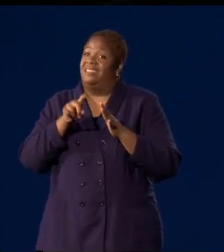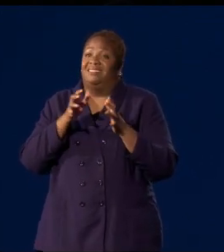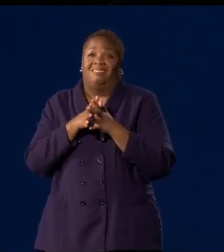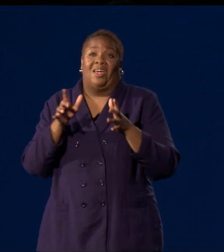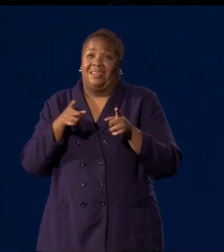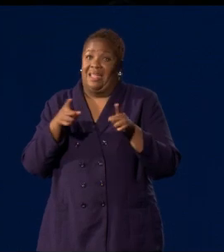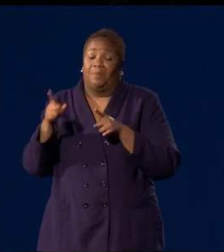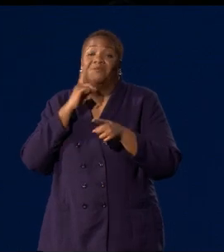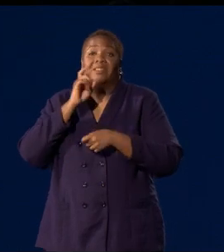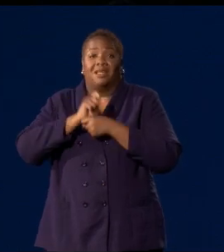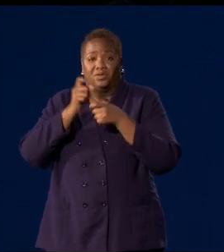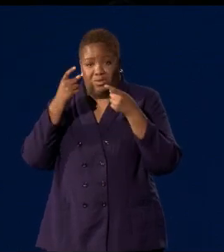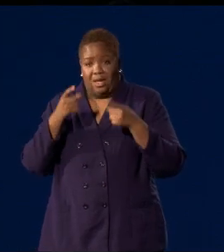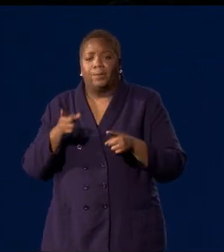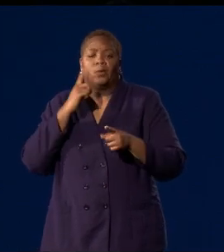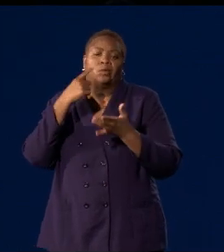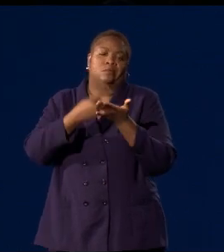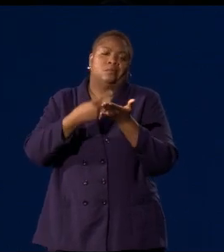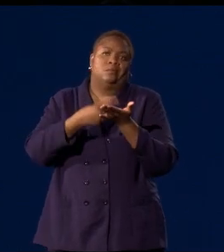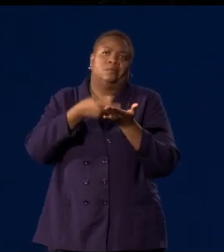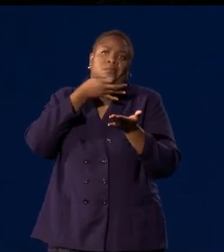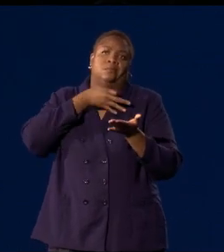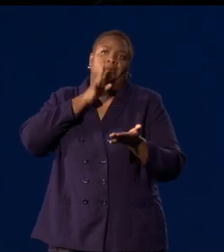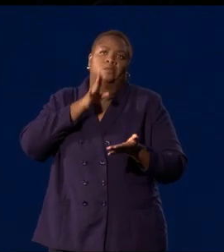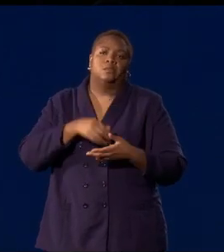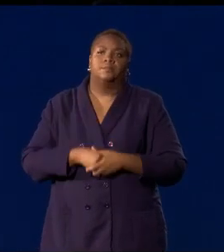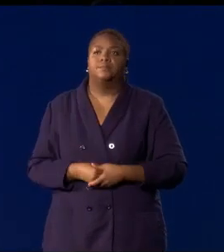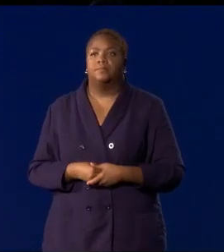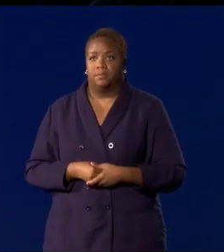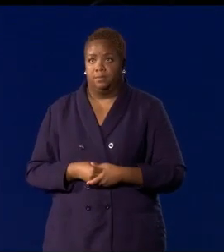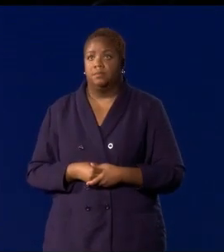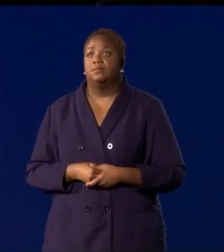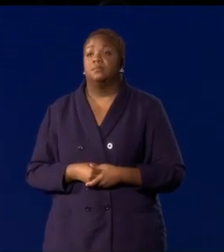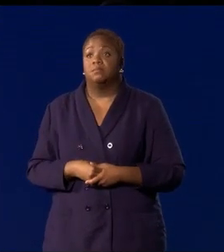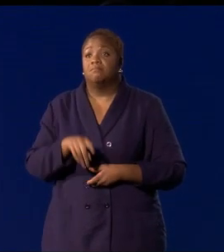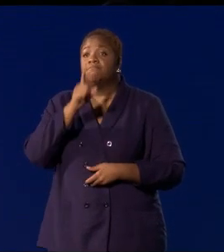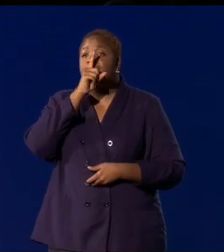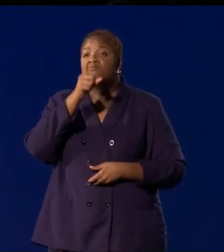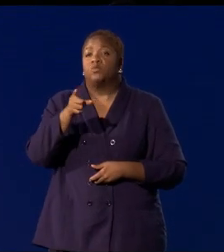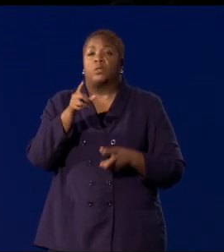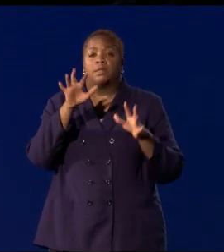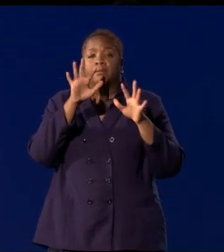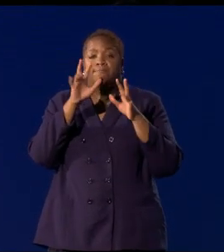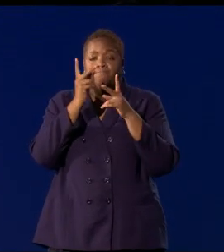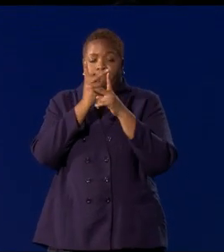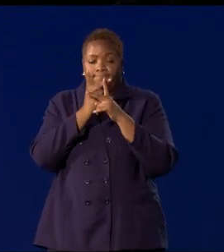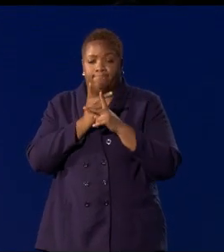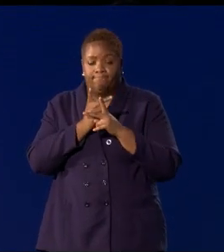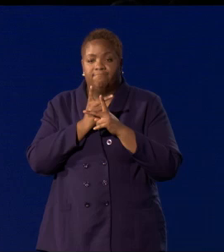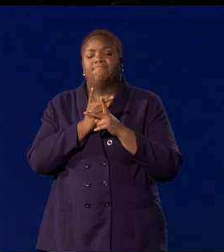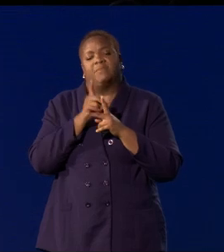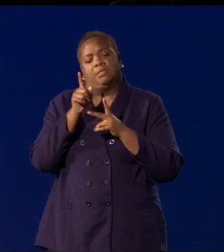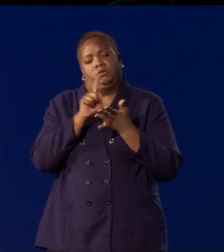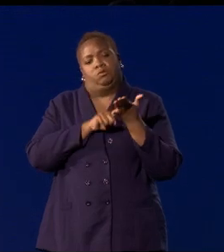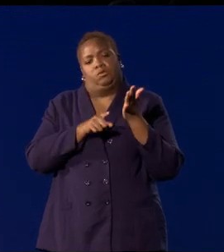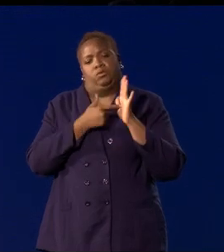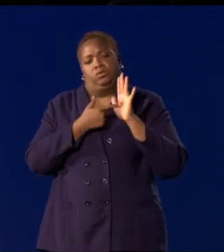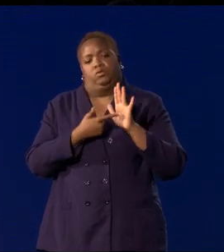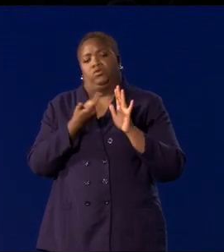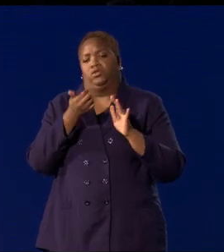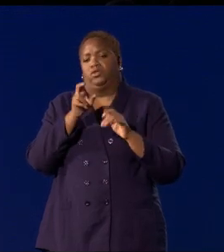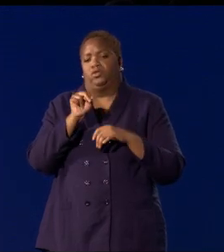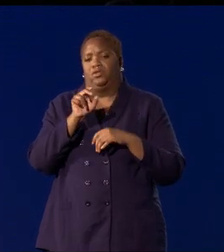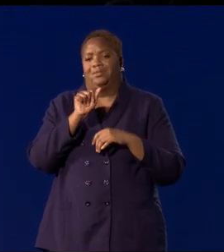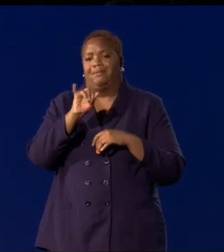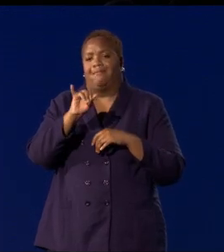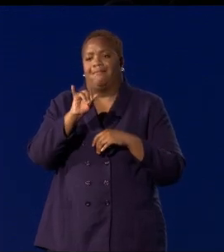for that to actually come to fruition, and we'll talk more about that in a moment. Really, it all boils down. What this research shows is that GenAI